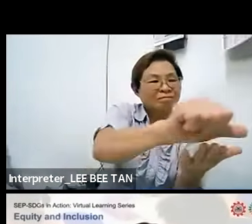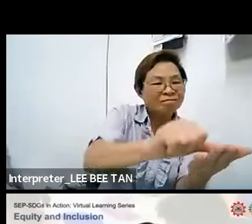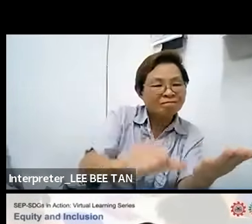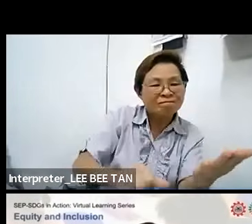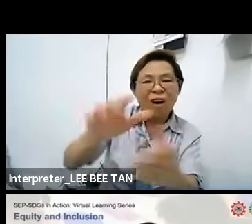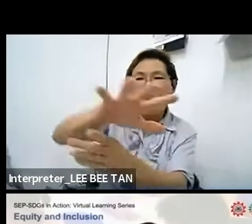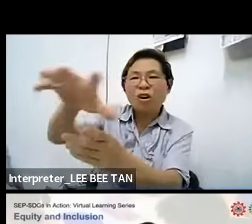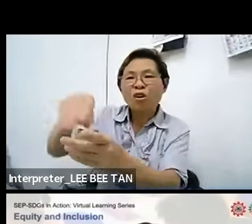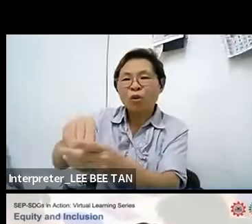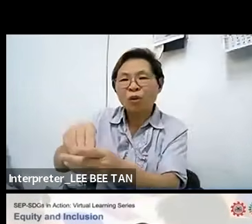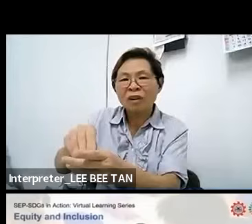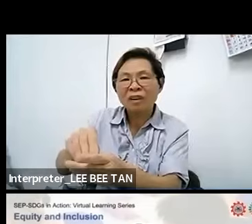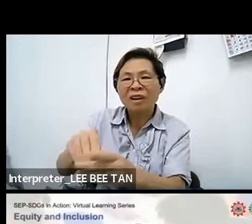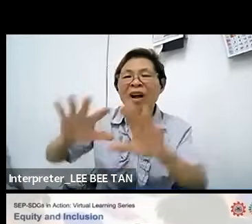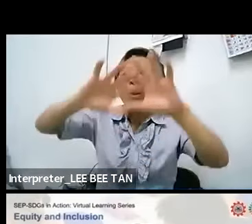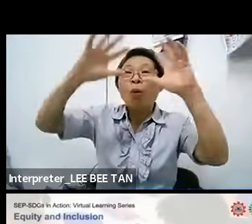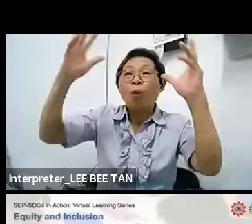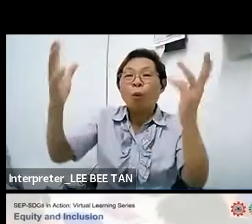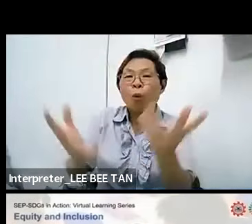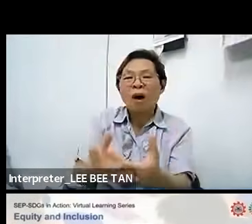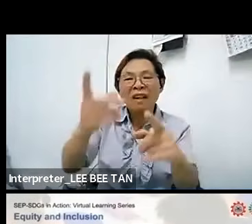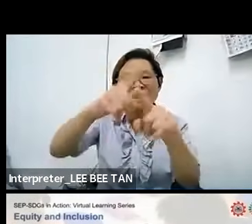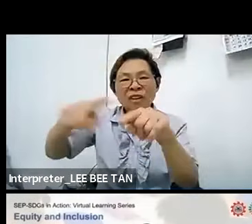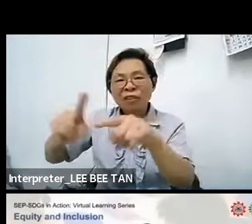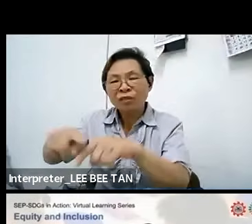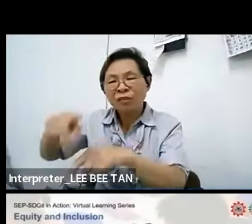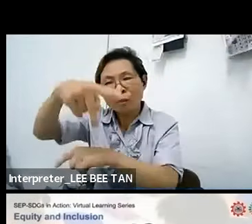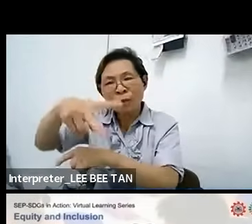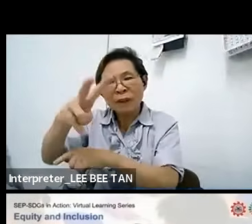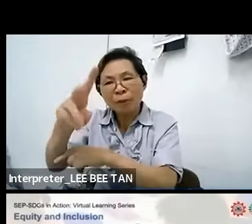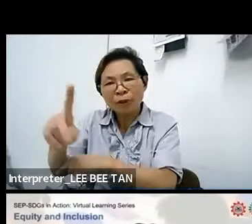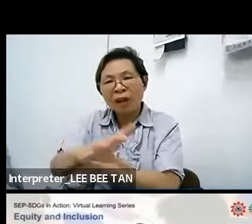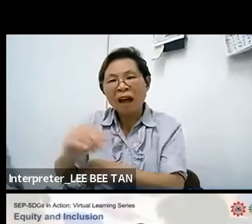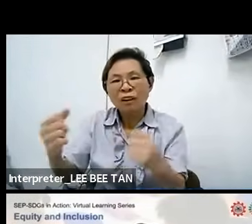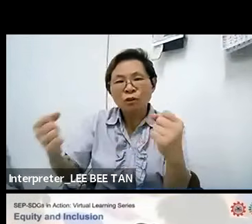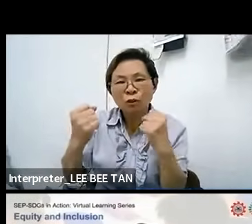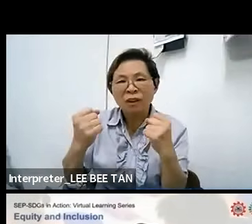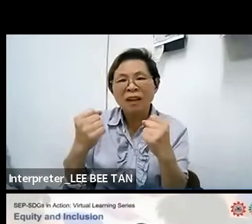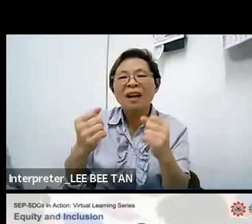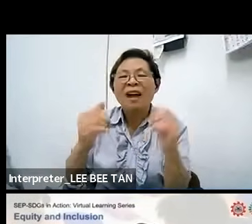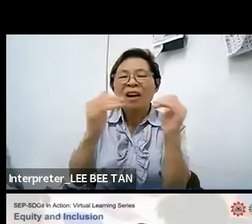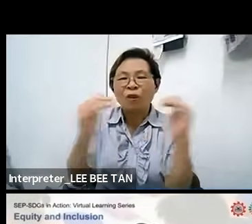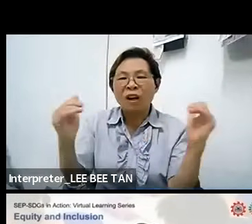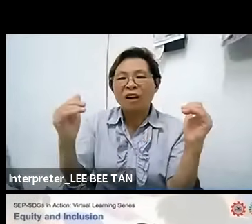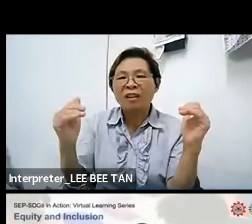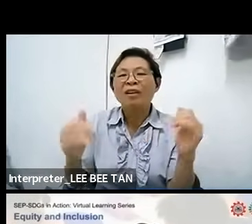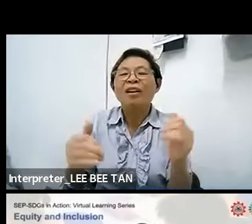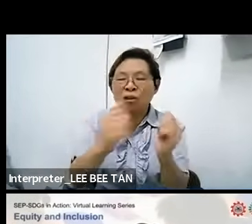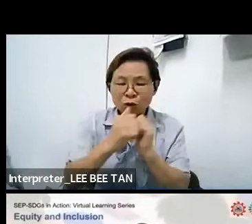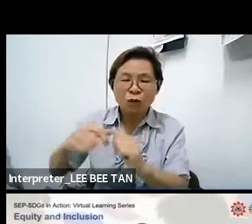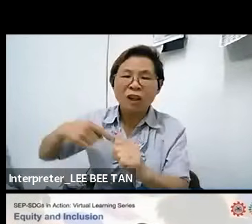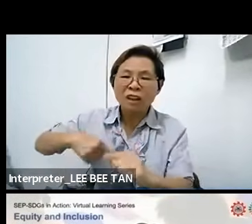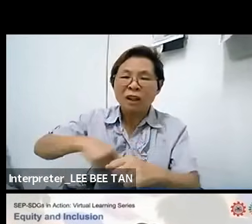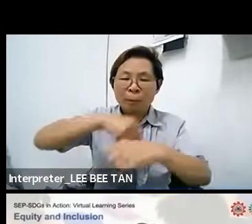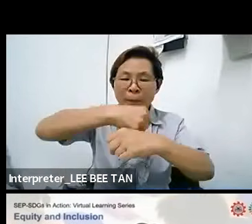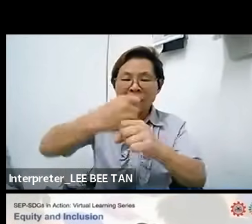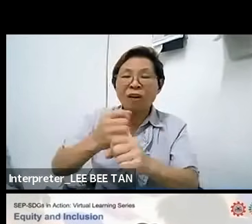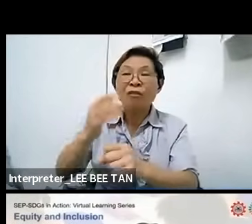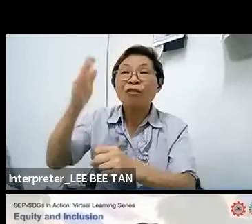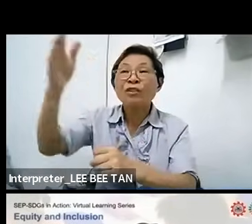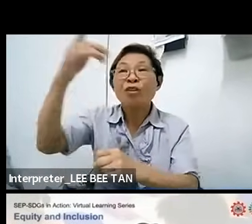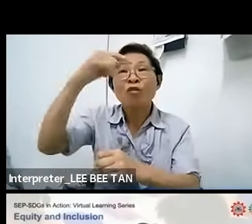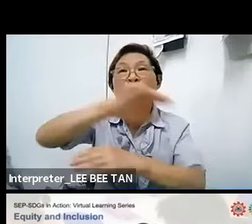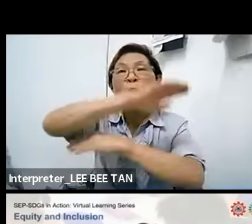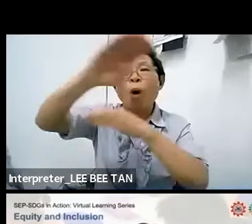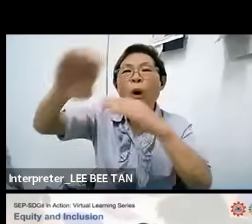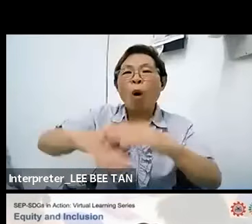inclusion, building a world where diversity is our strength and equity is our foundation. Together, we shape a future where